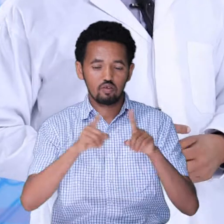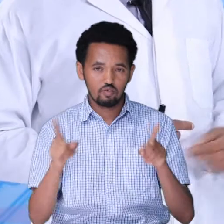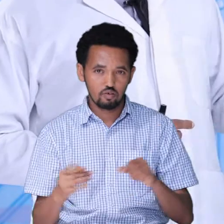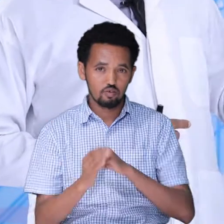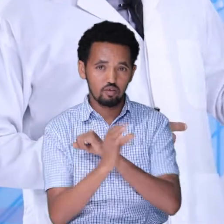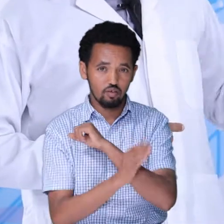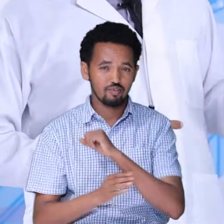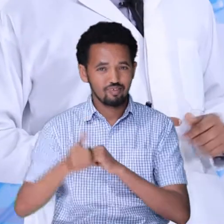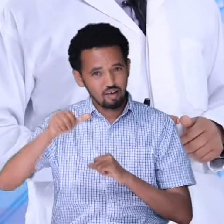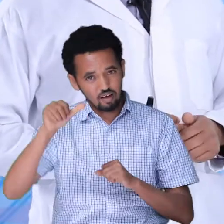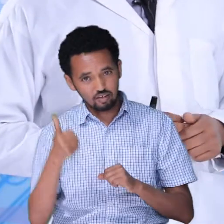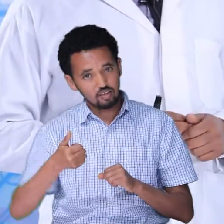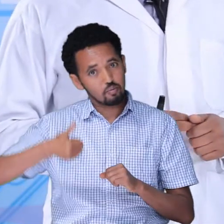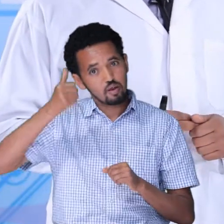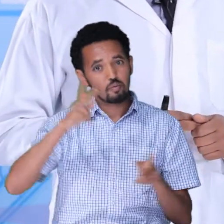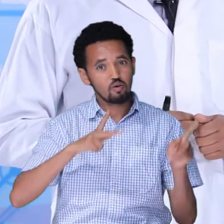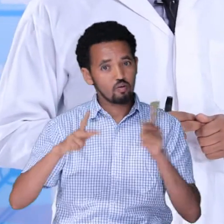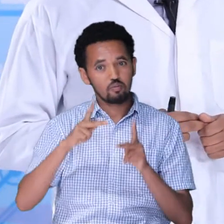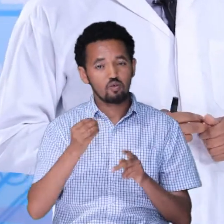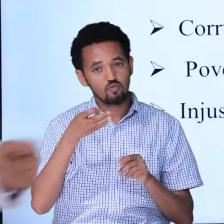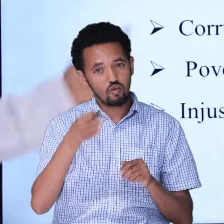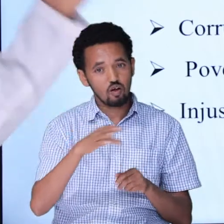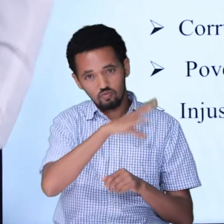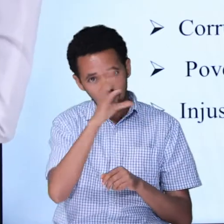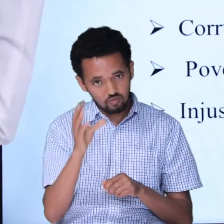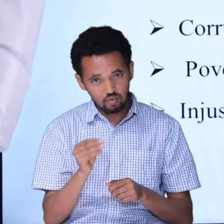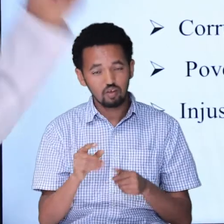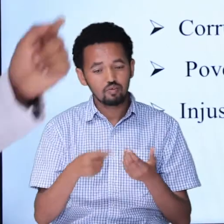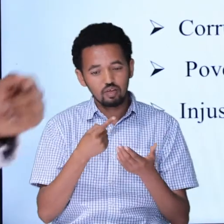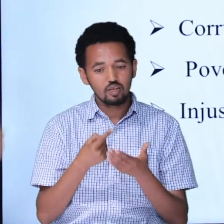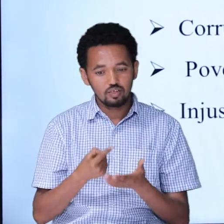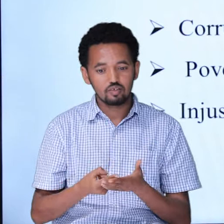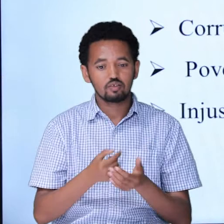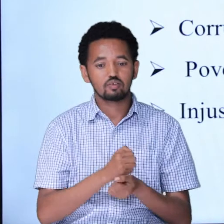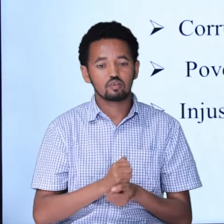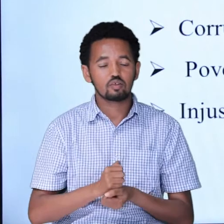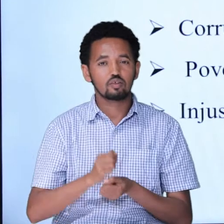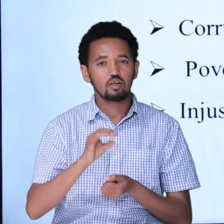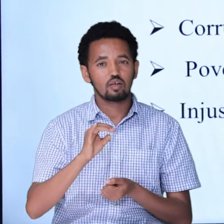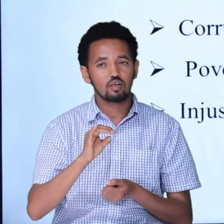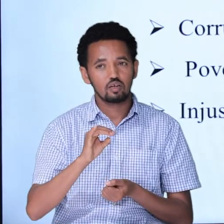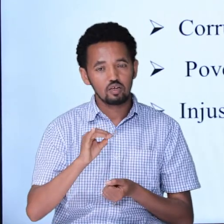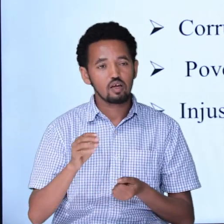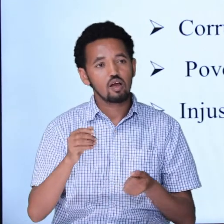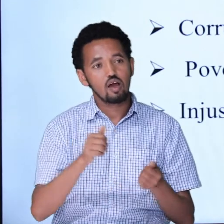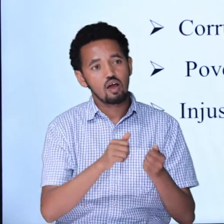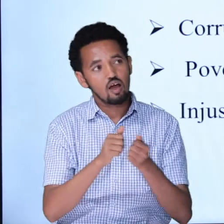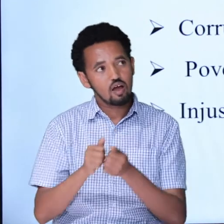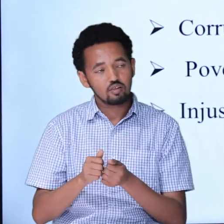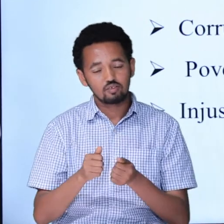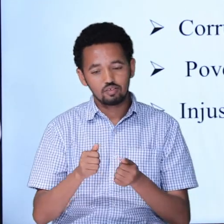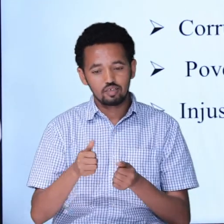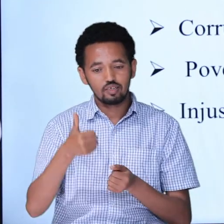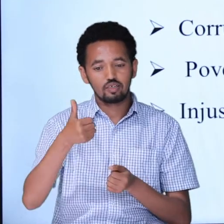countries. The other main problem of African countries was irresponsible and undemocratic